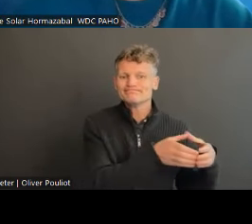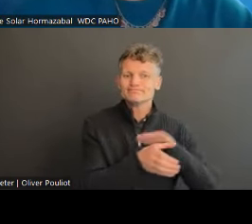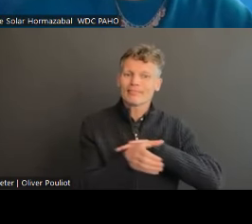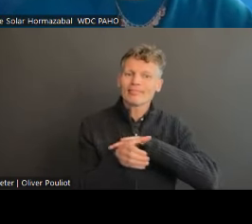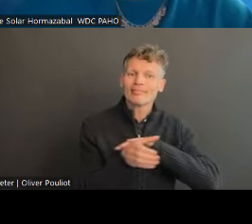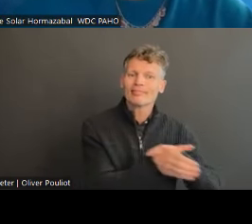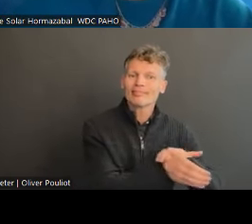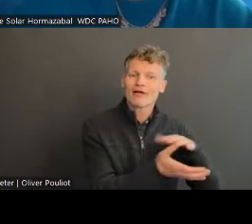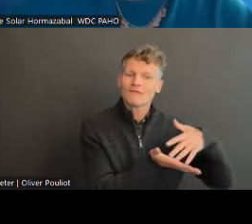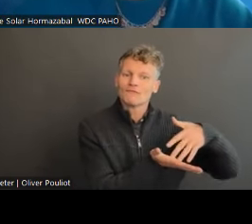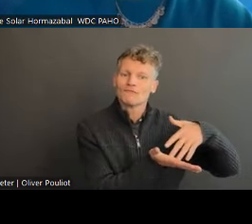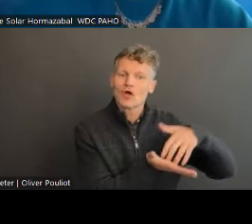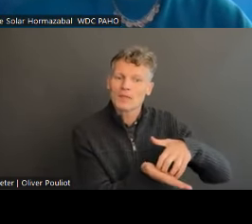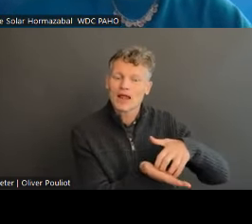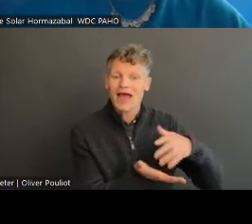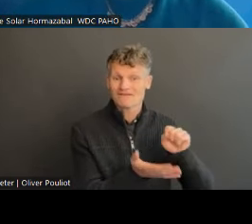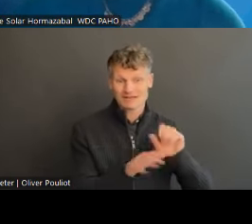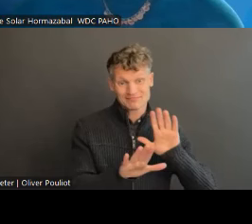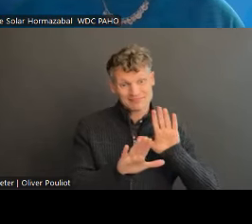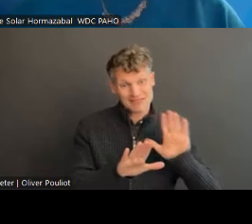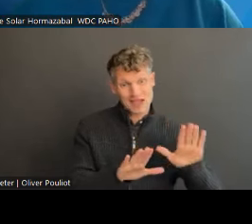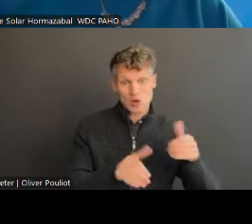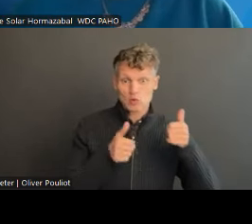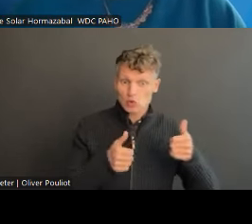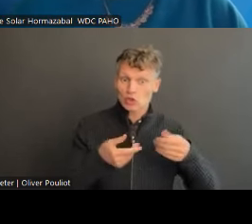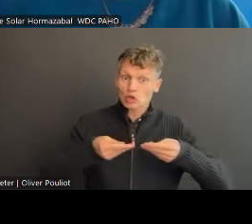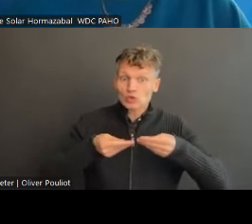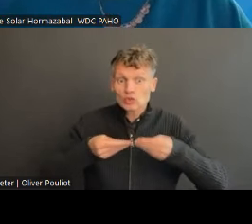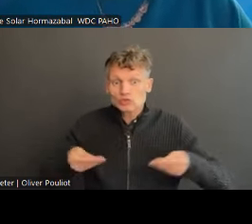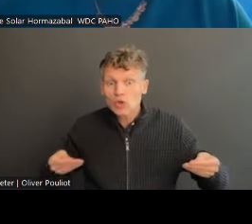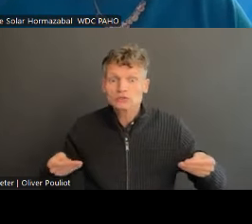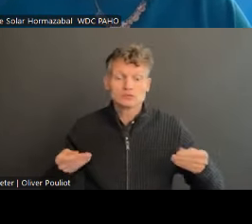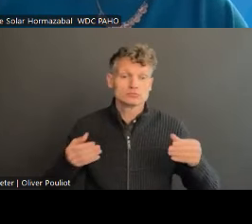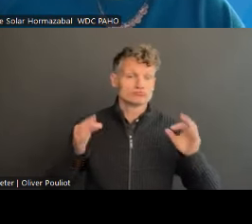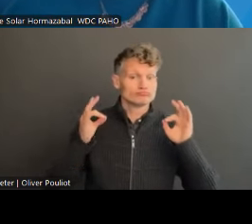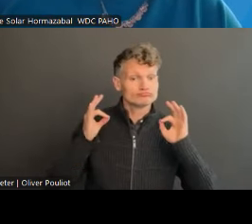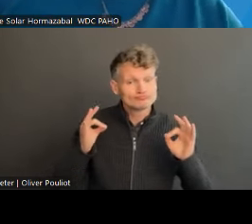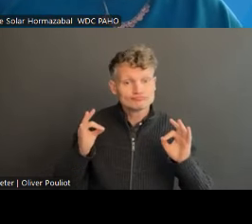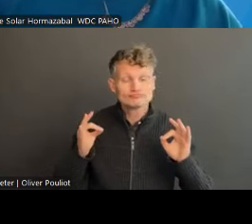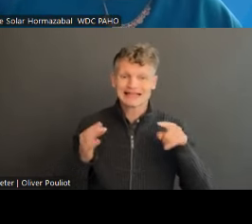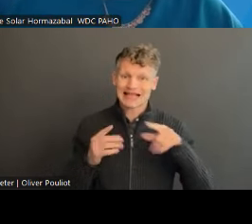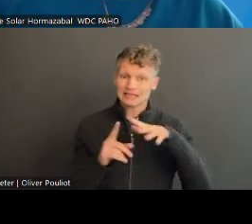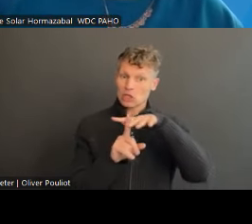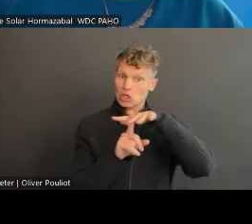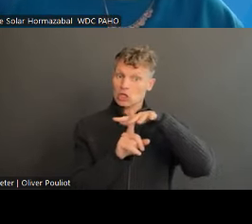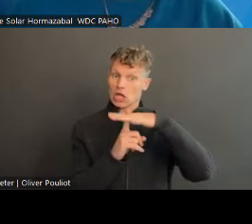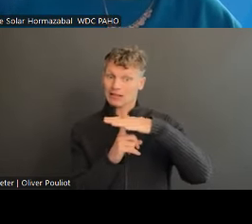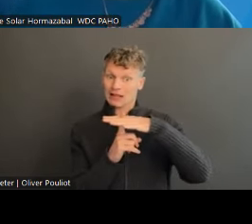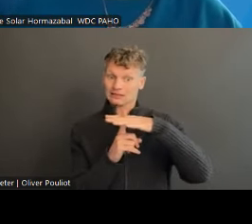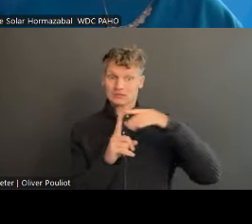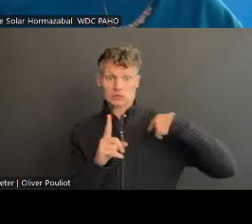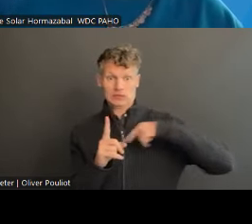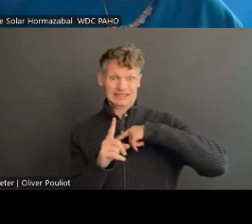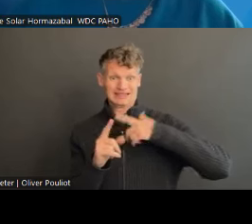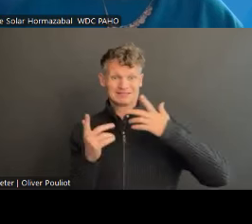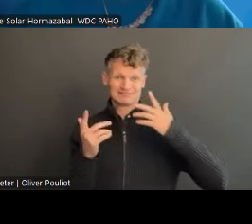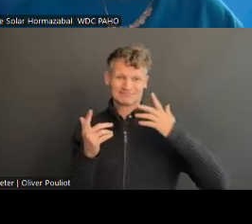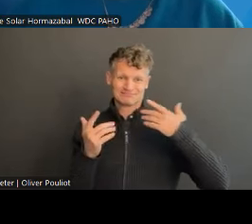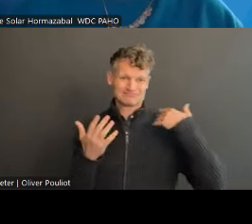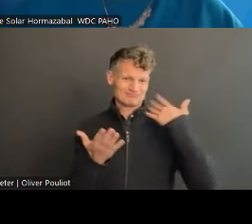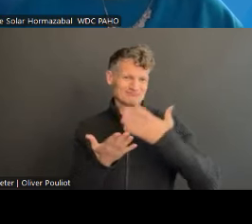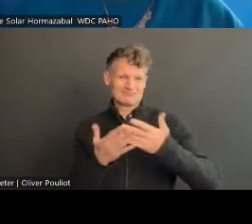bienestar. resources En and ese services and contexto, better ¿cierto?, quality of life and cuando well-being. And in analizamos this ya context, when we antiguo, ¿cierto?, de analyze, algunos and this autores, is old, of cuando